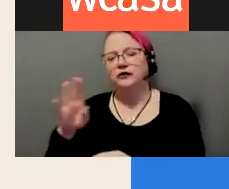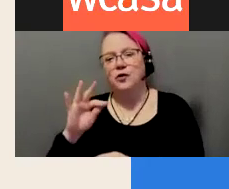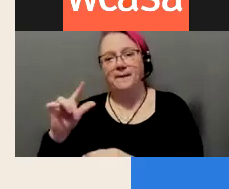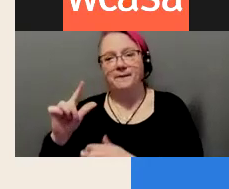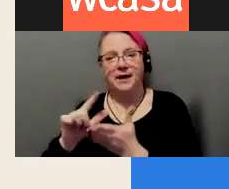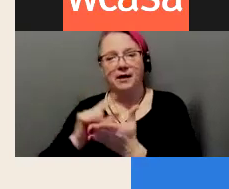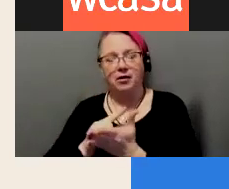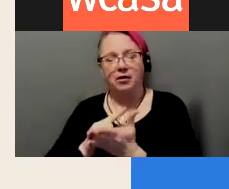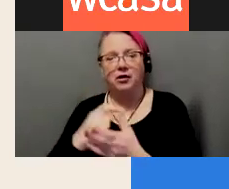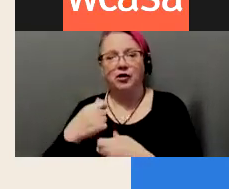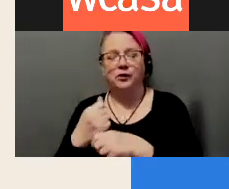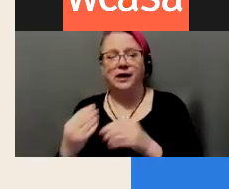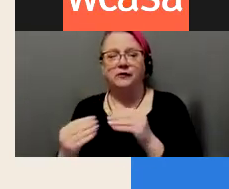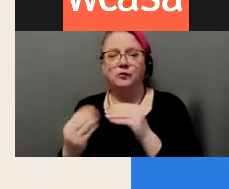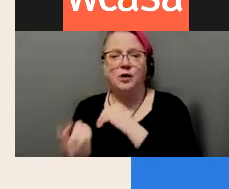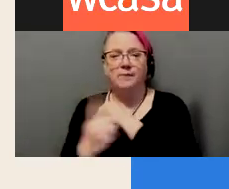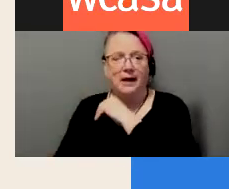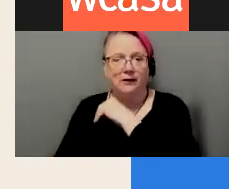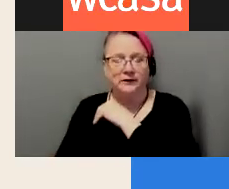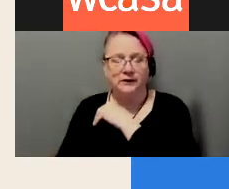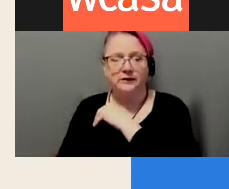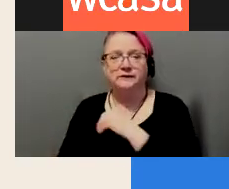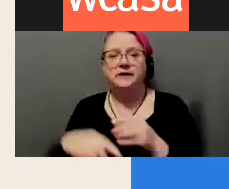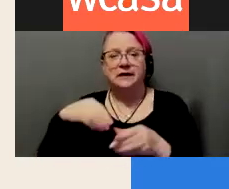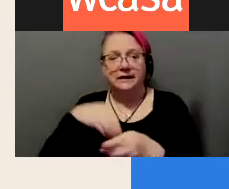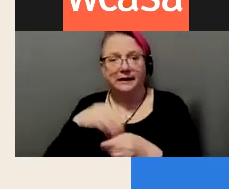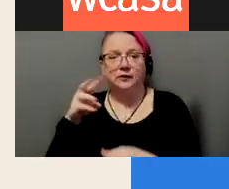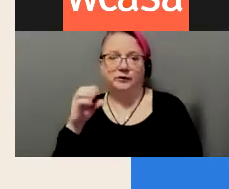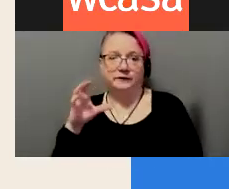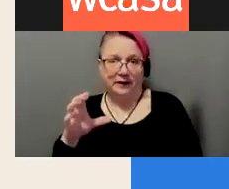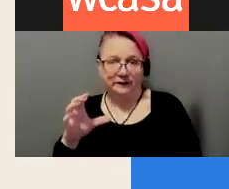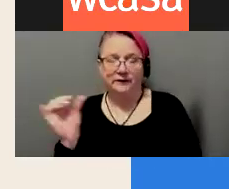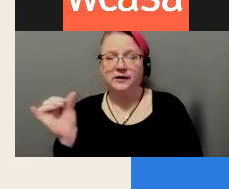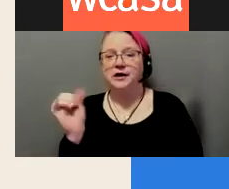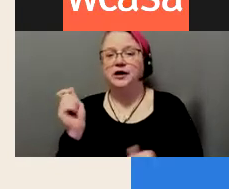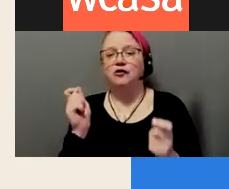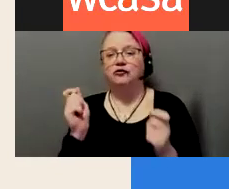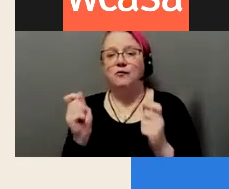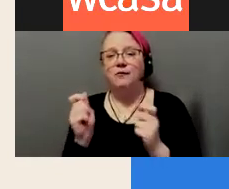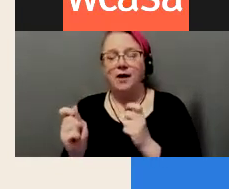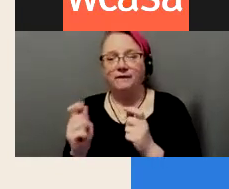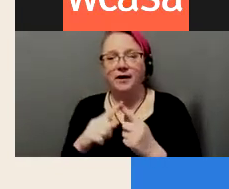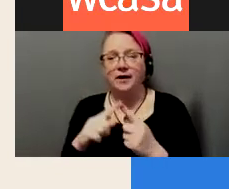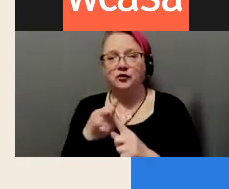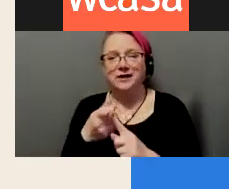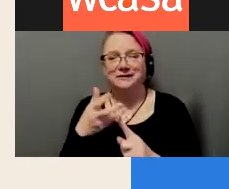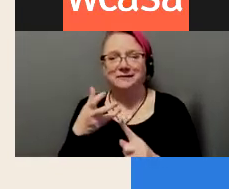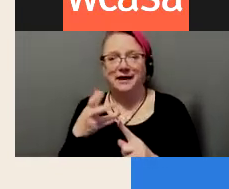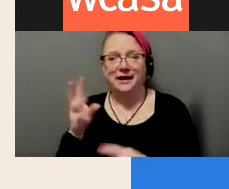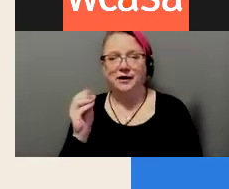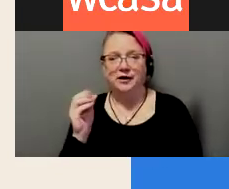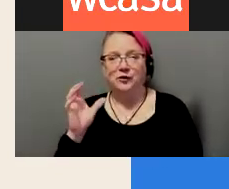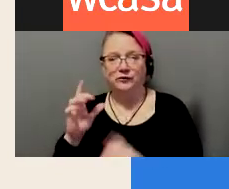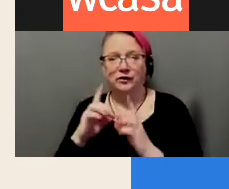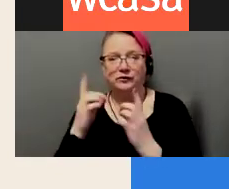further penalties for sexual extortion in Wisconsin, and it also modified to expand the Wisconsin